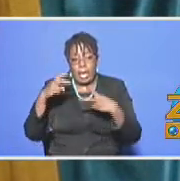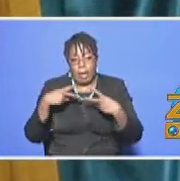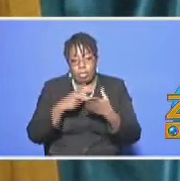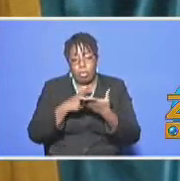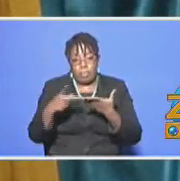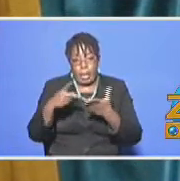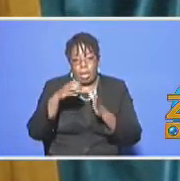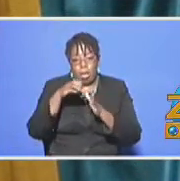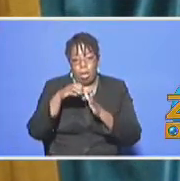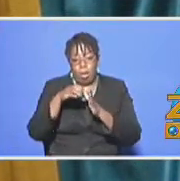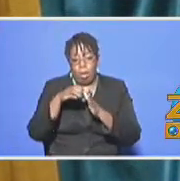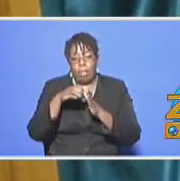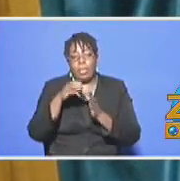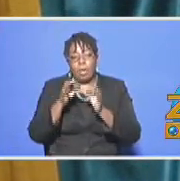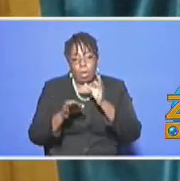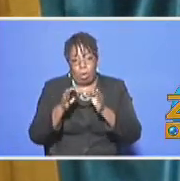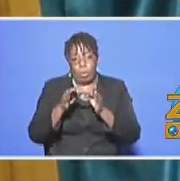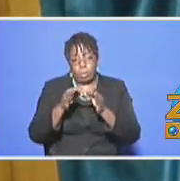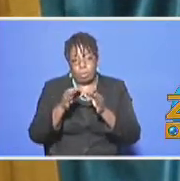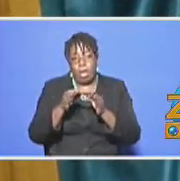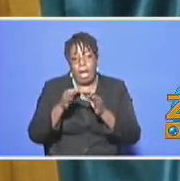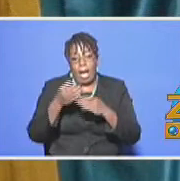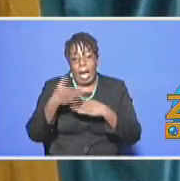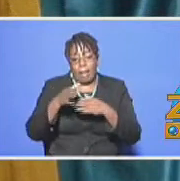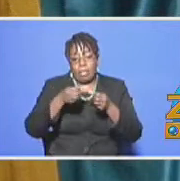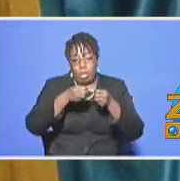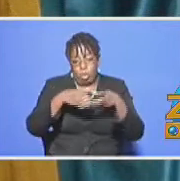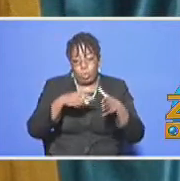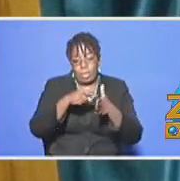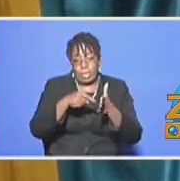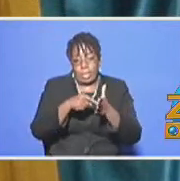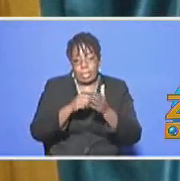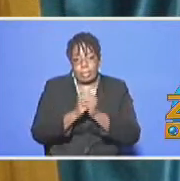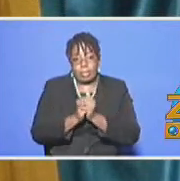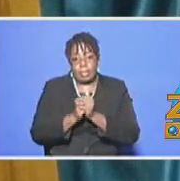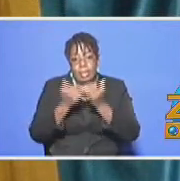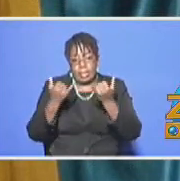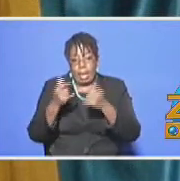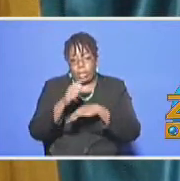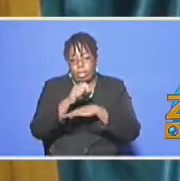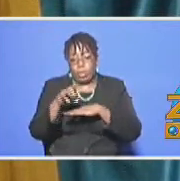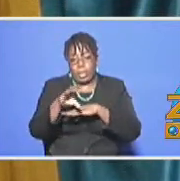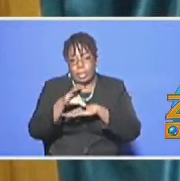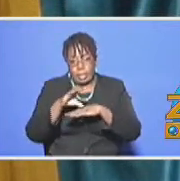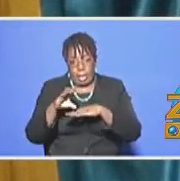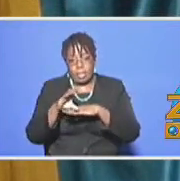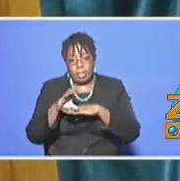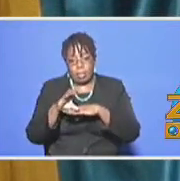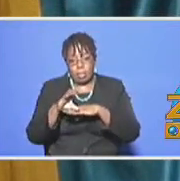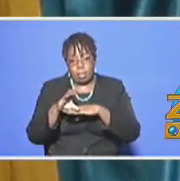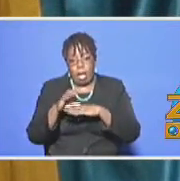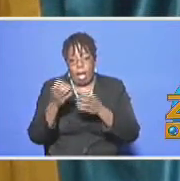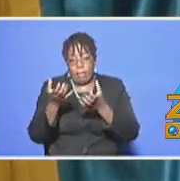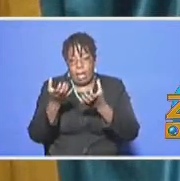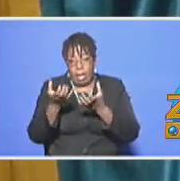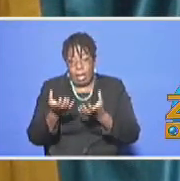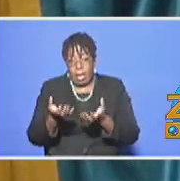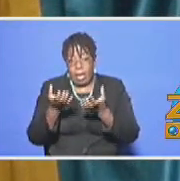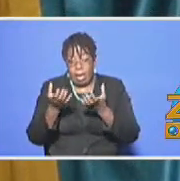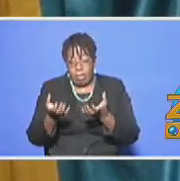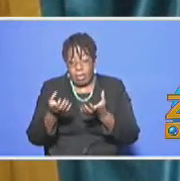after losing his appeal. Meantime, the courts in the Turks and Caicos Islands imposing hefty fines on 4